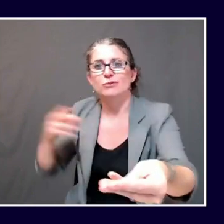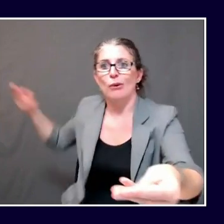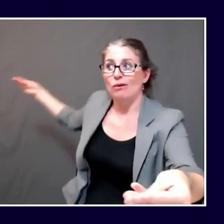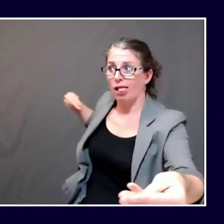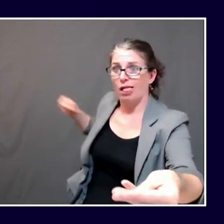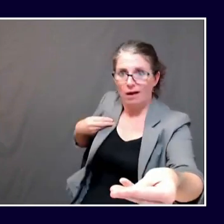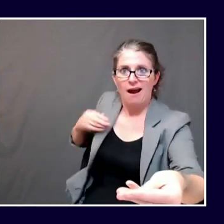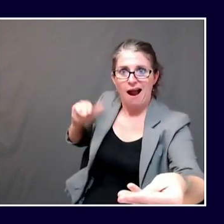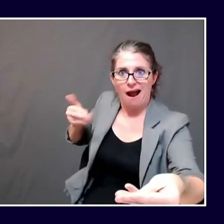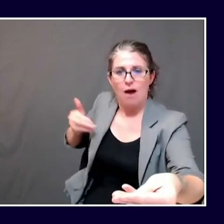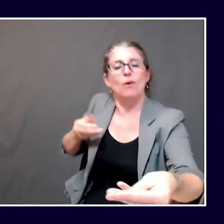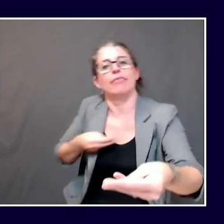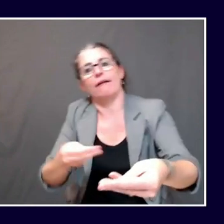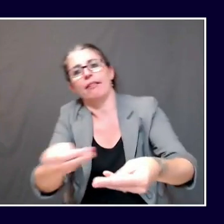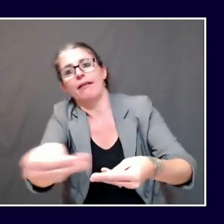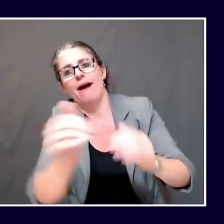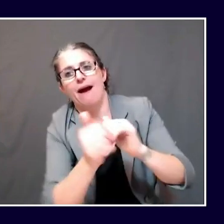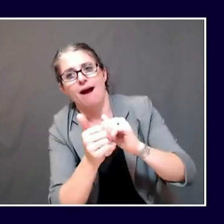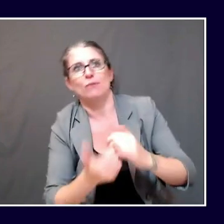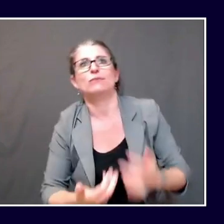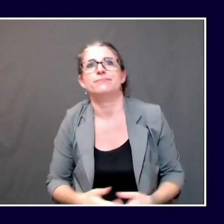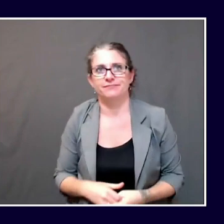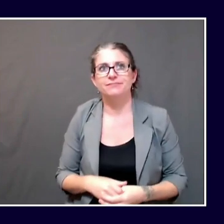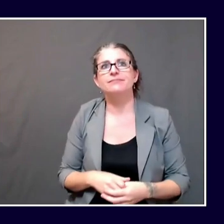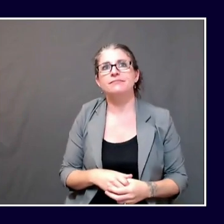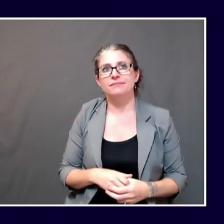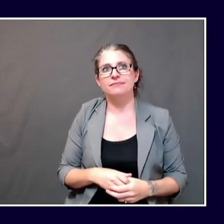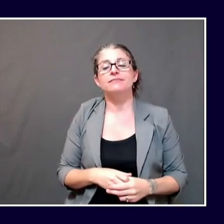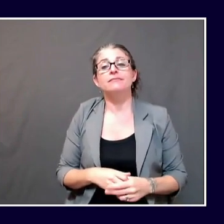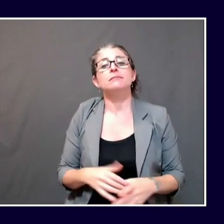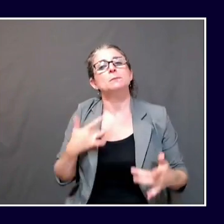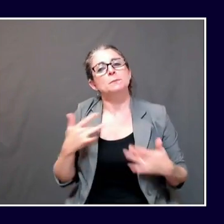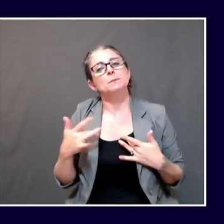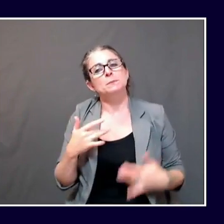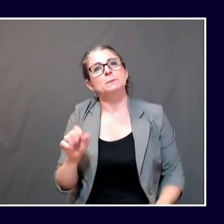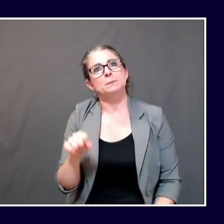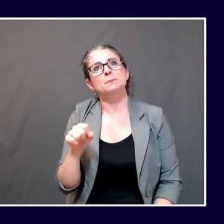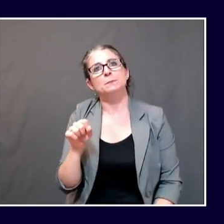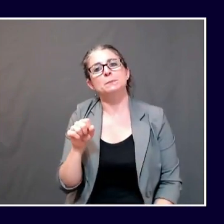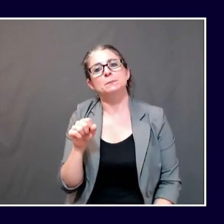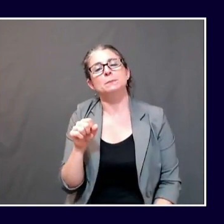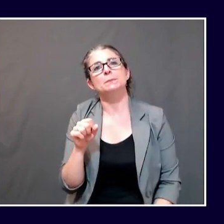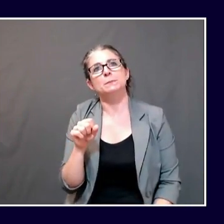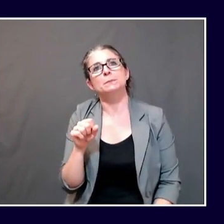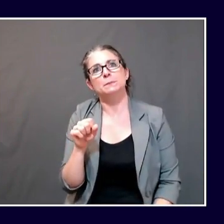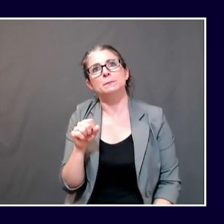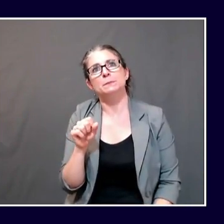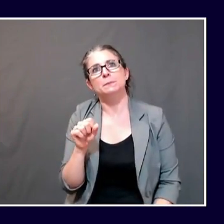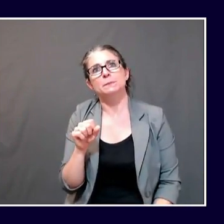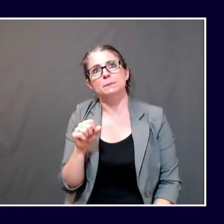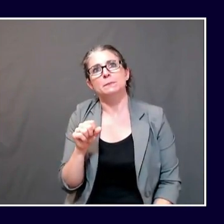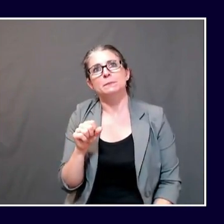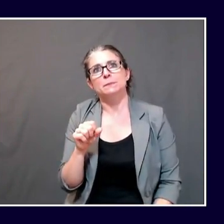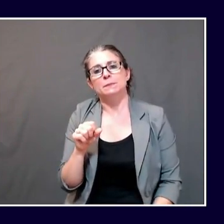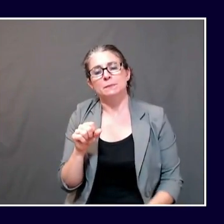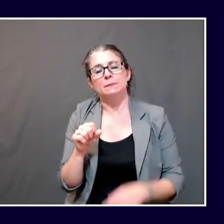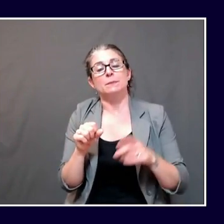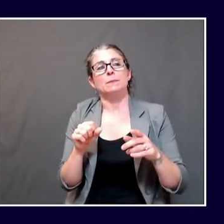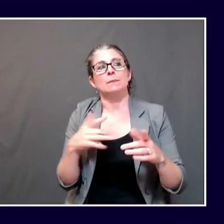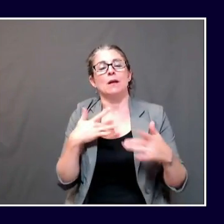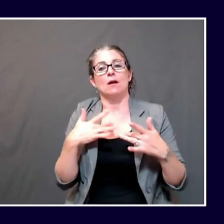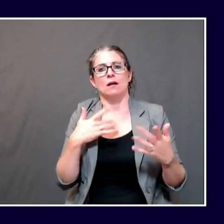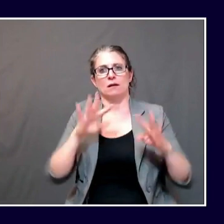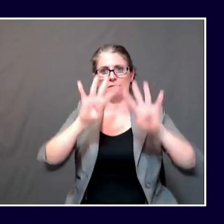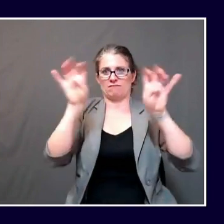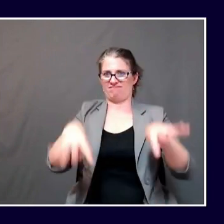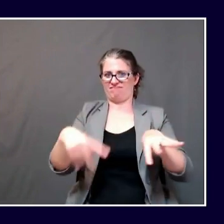growing. I don't know that it's evidence per se of greater community transmission. A lot of it is just greater transmission in areas that